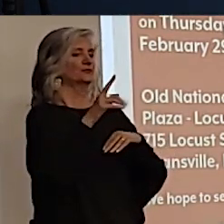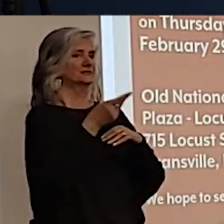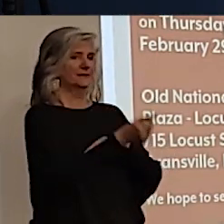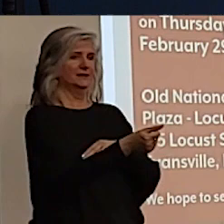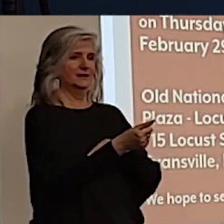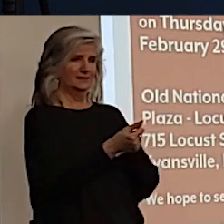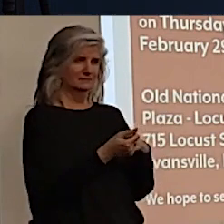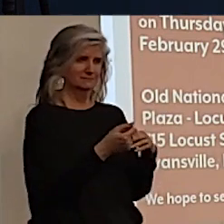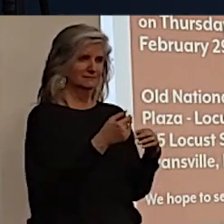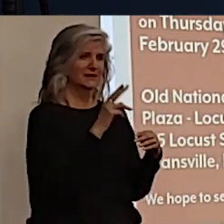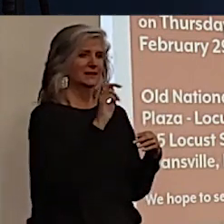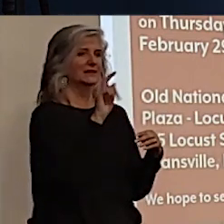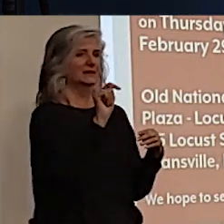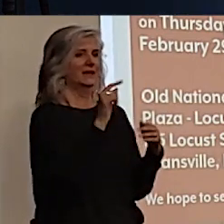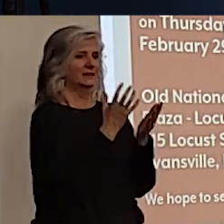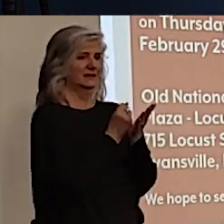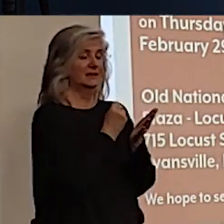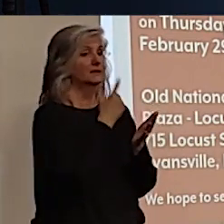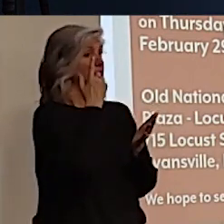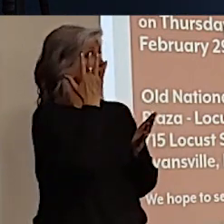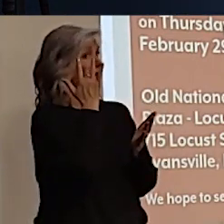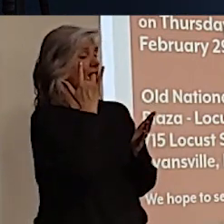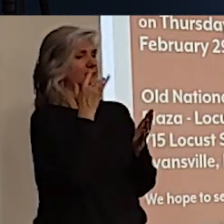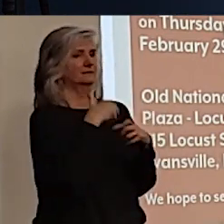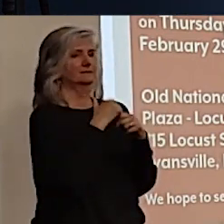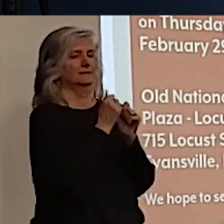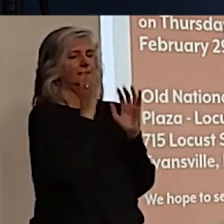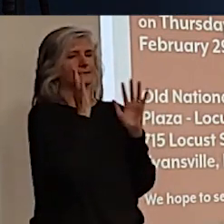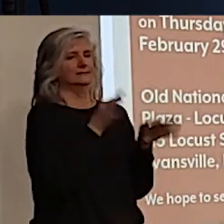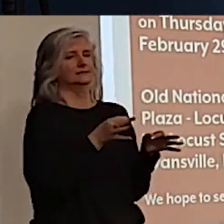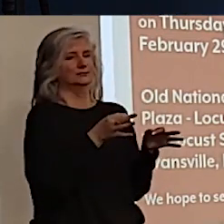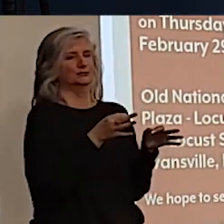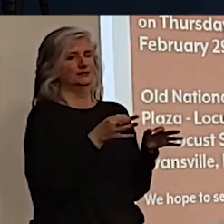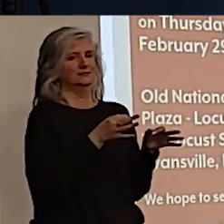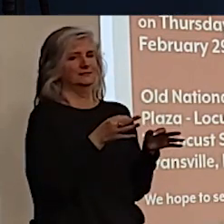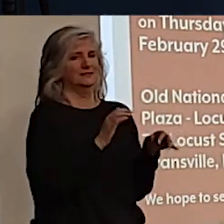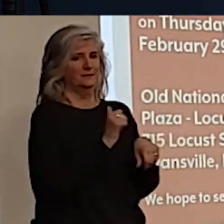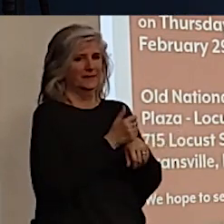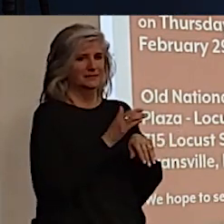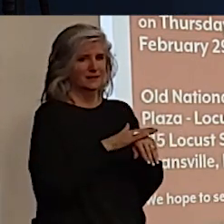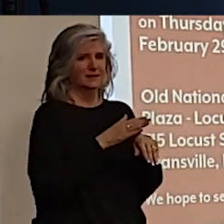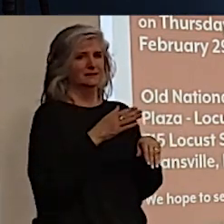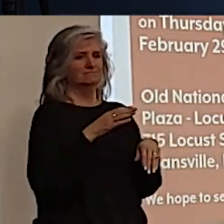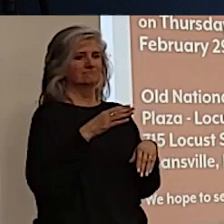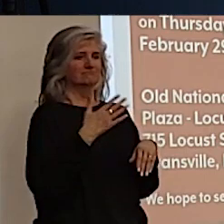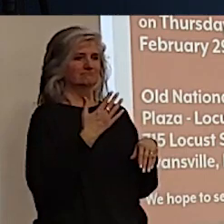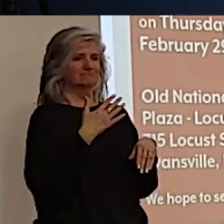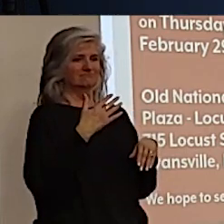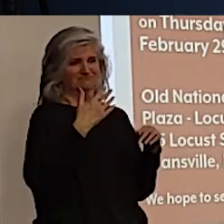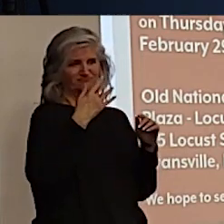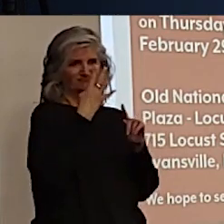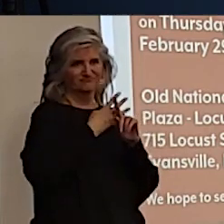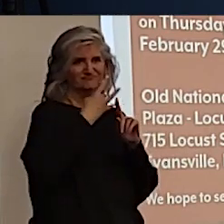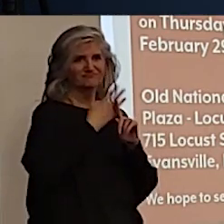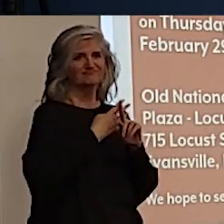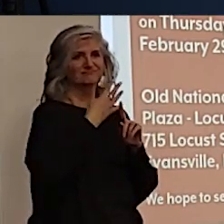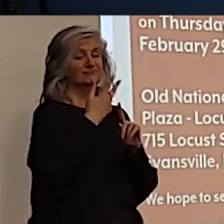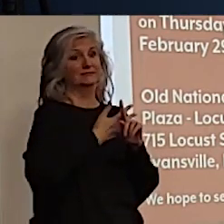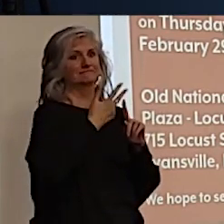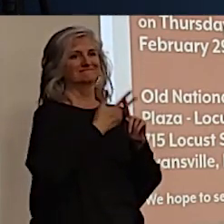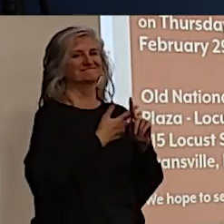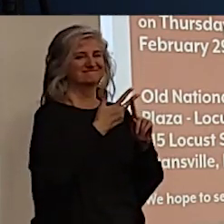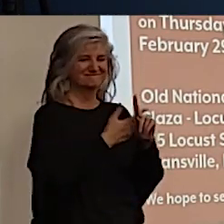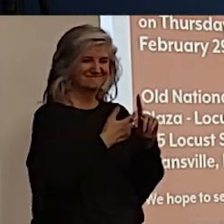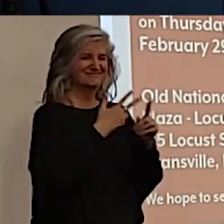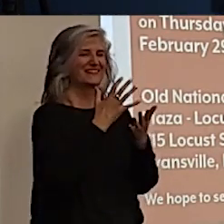in net income, because they are making decisions based on a quarterly basis, based on dividends and